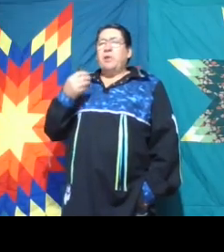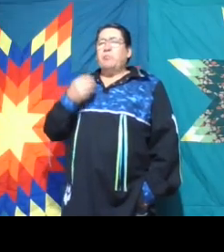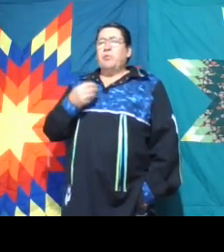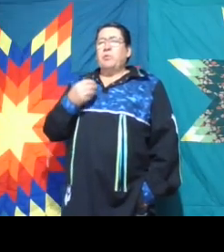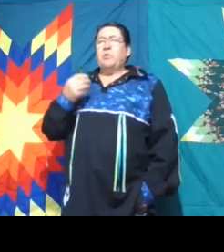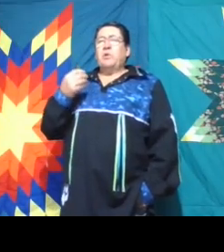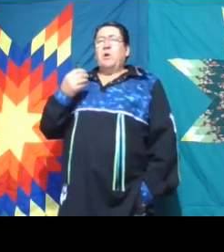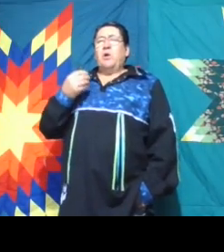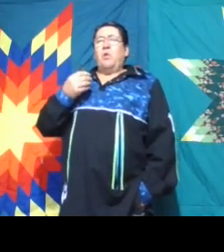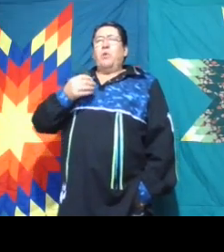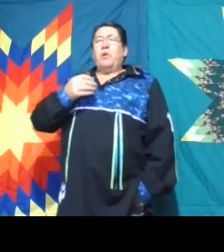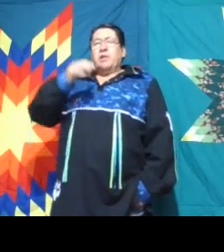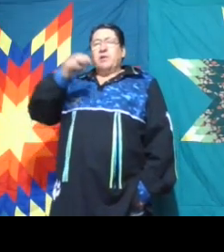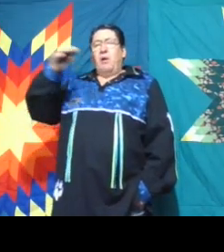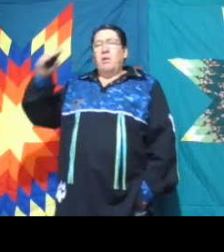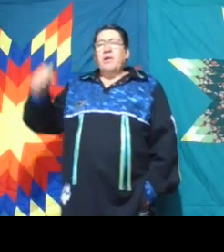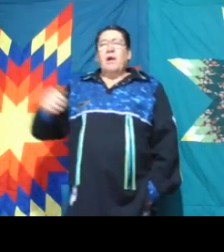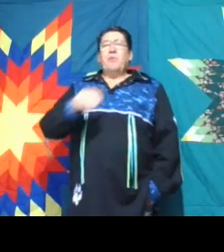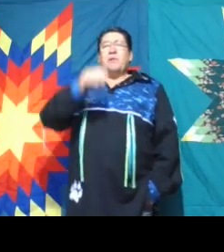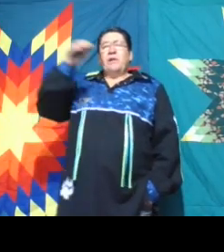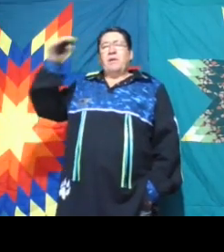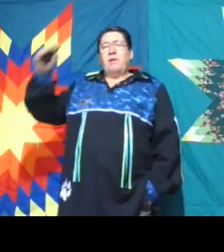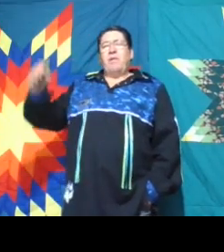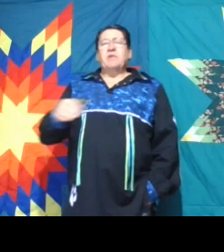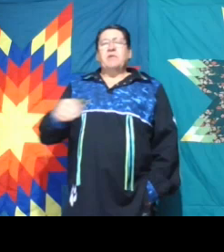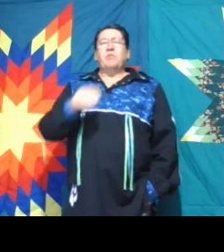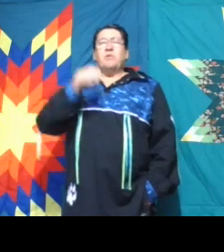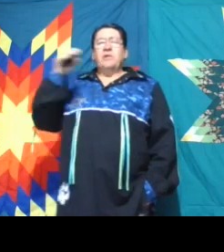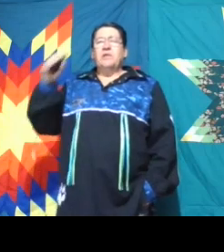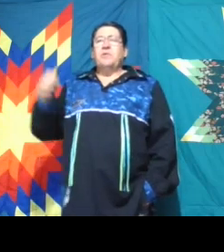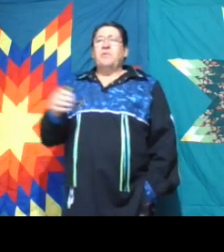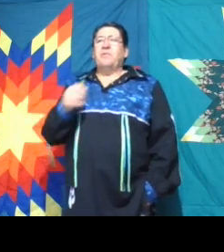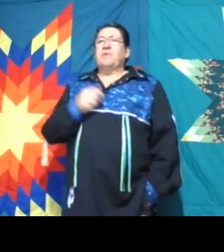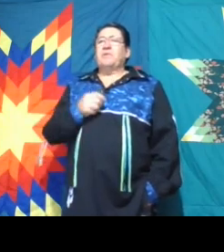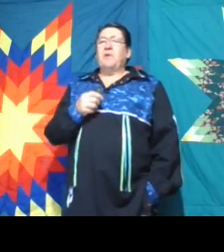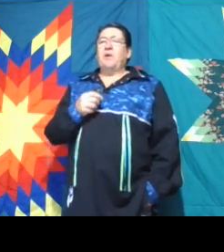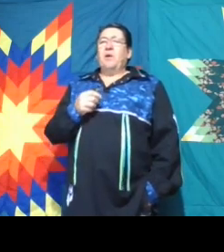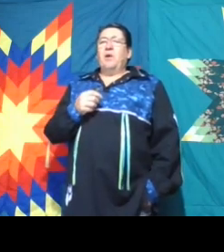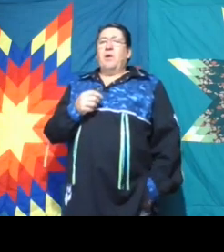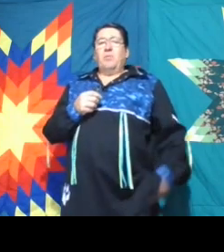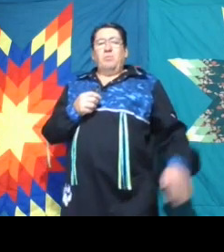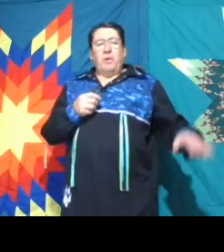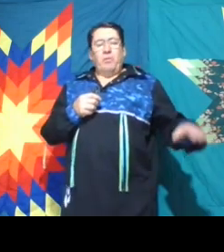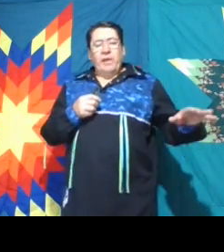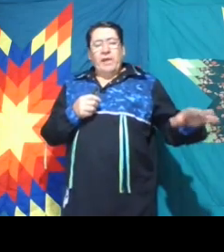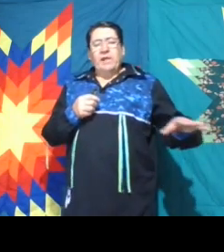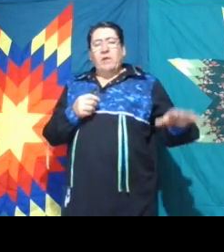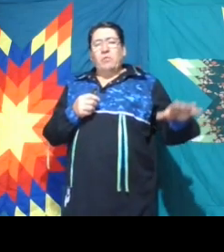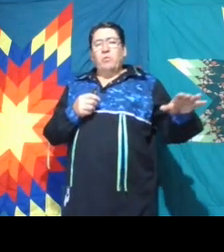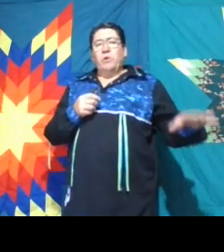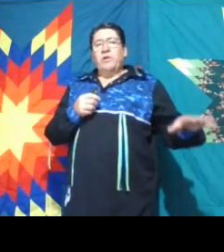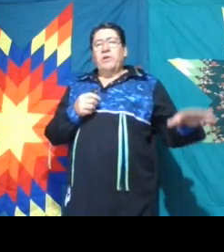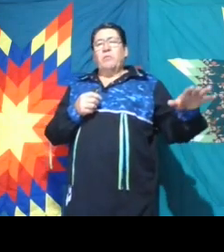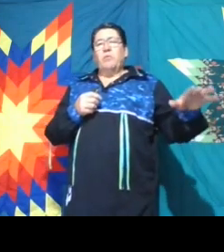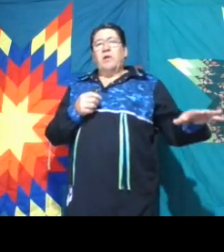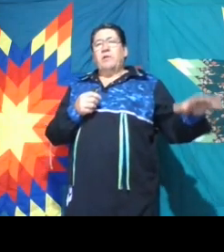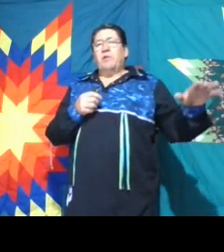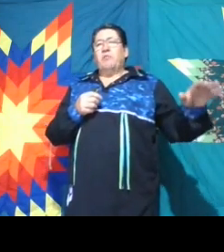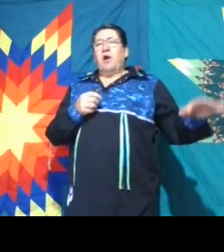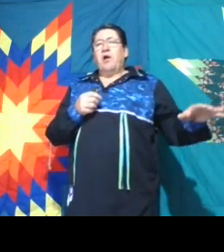star people. It's all encompassing of this world, this universe. But we get our wood,